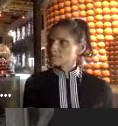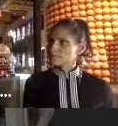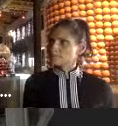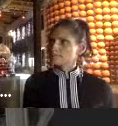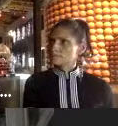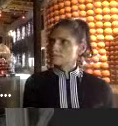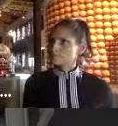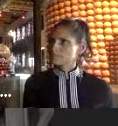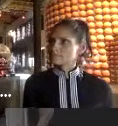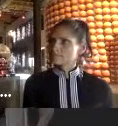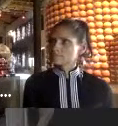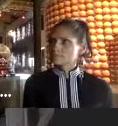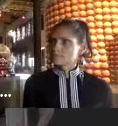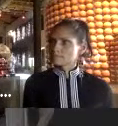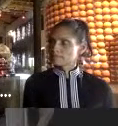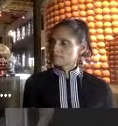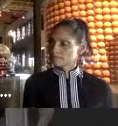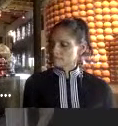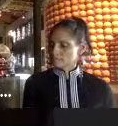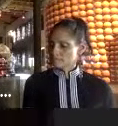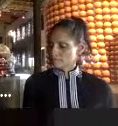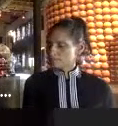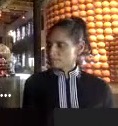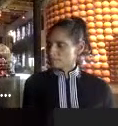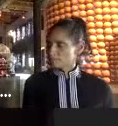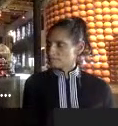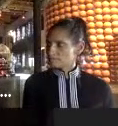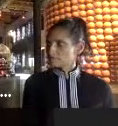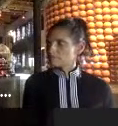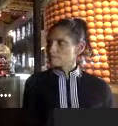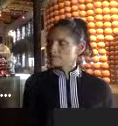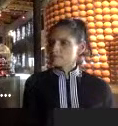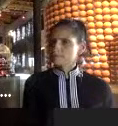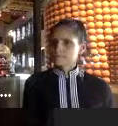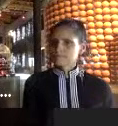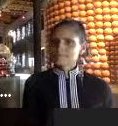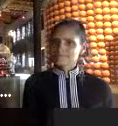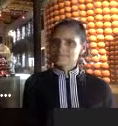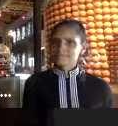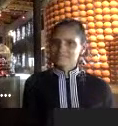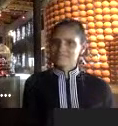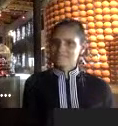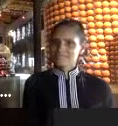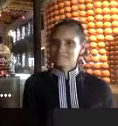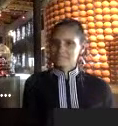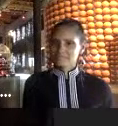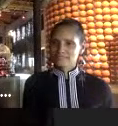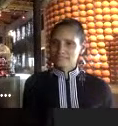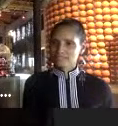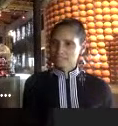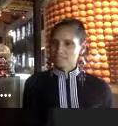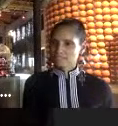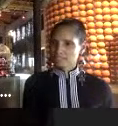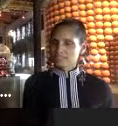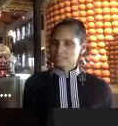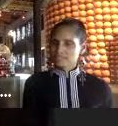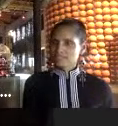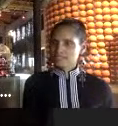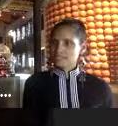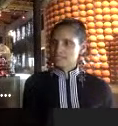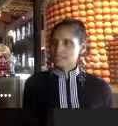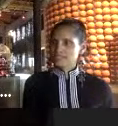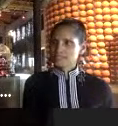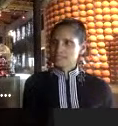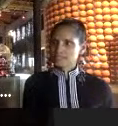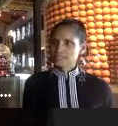those communities were very insular, and that I didn't know how to tap into them to ask questions